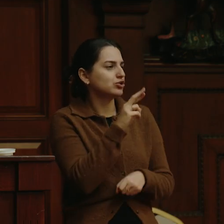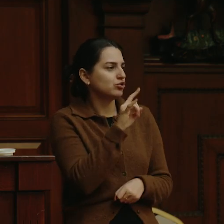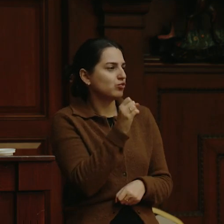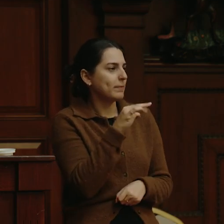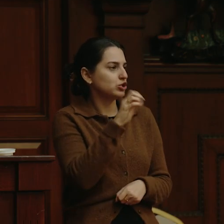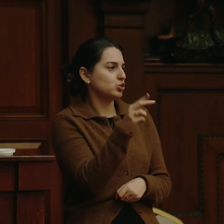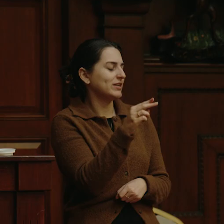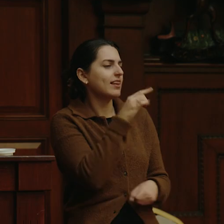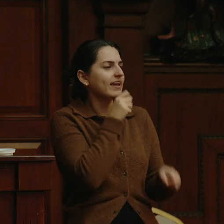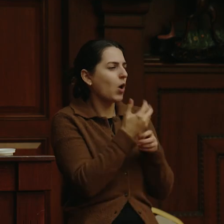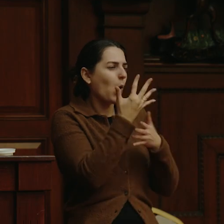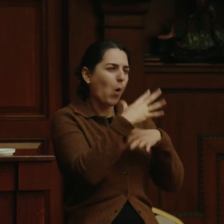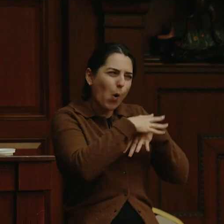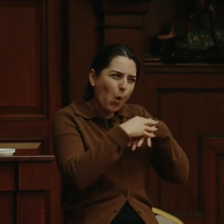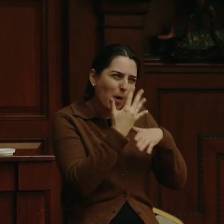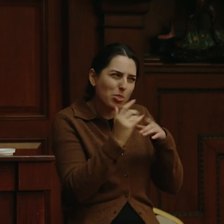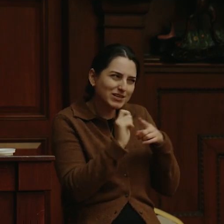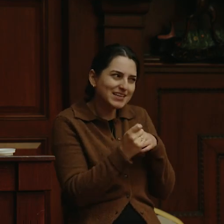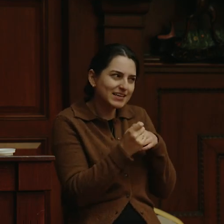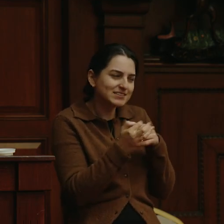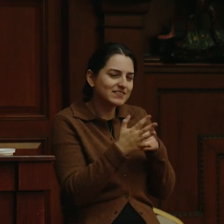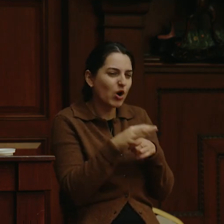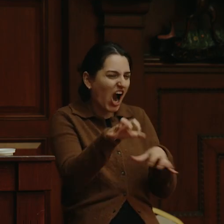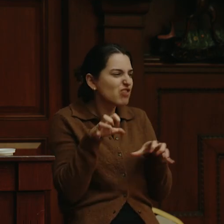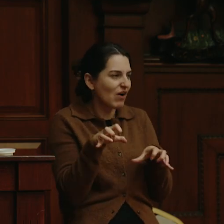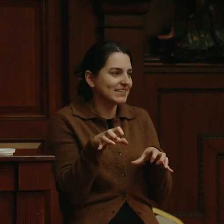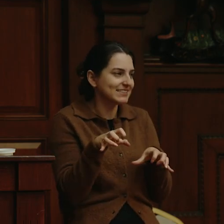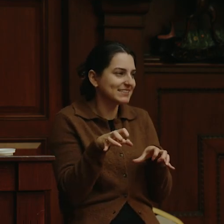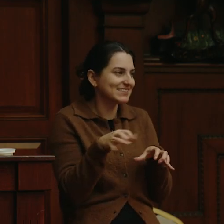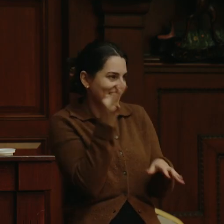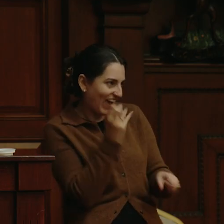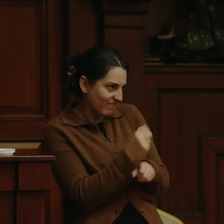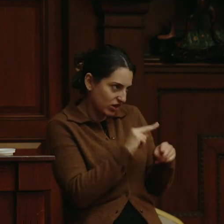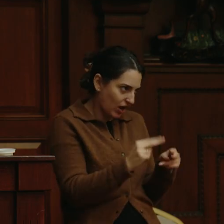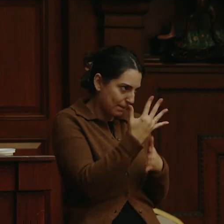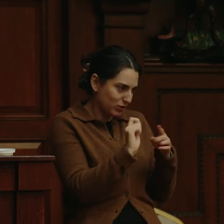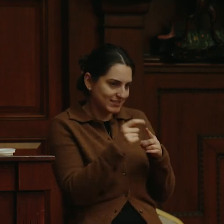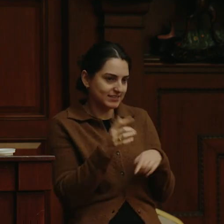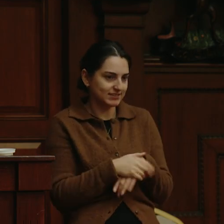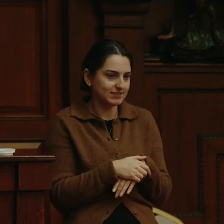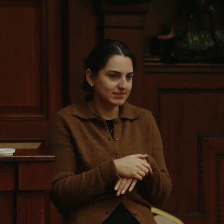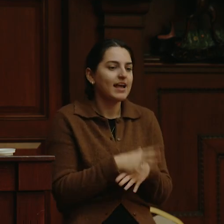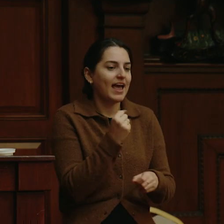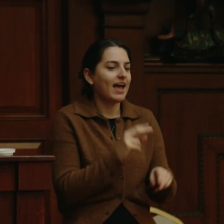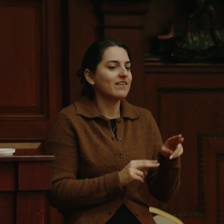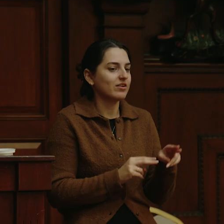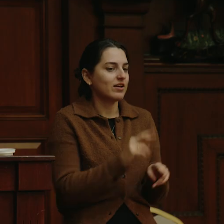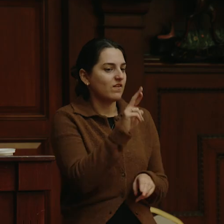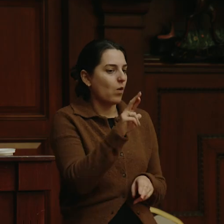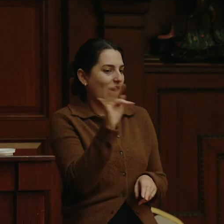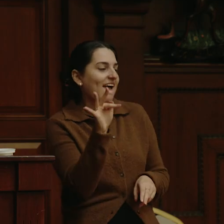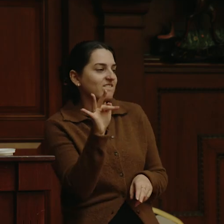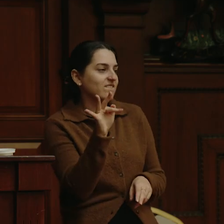very old blood test, was the original test for rheumatoid arthritis. We now have newer antibodies for